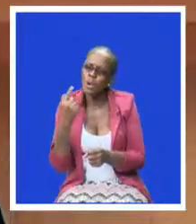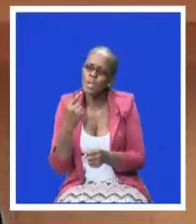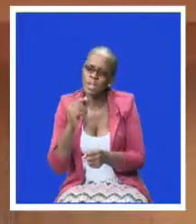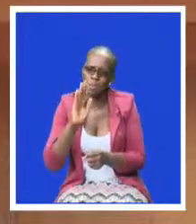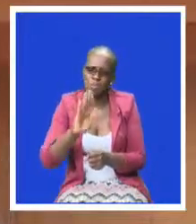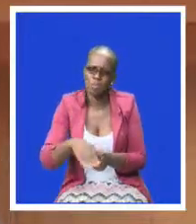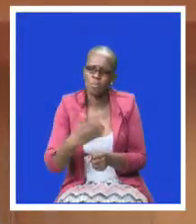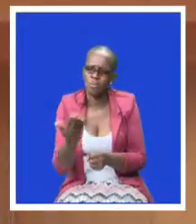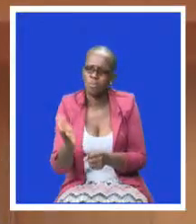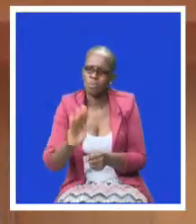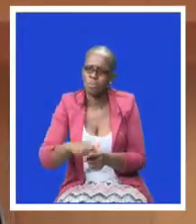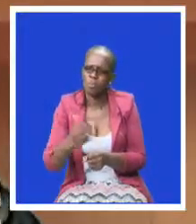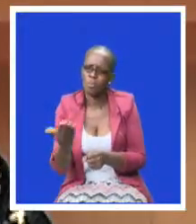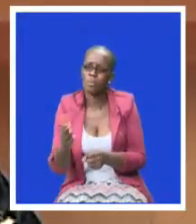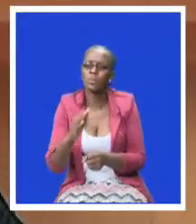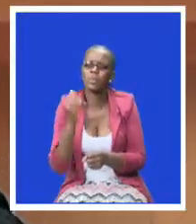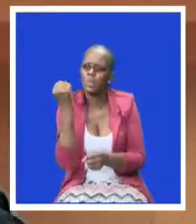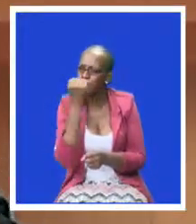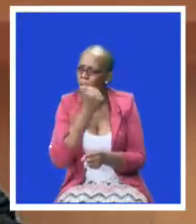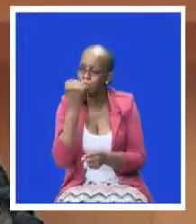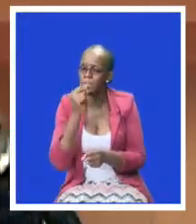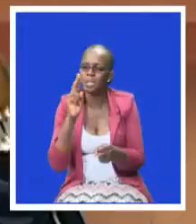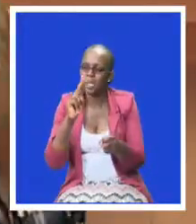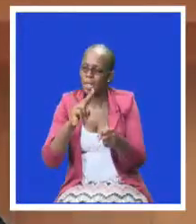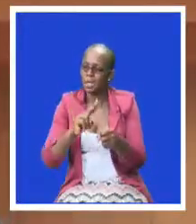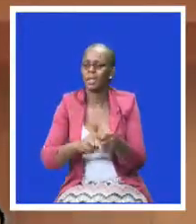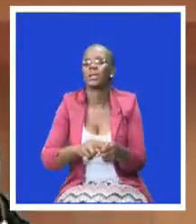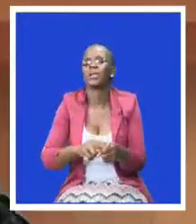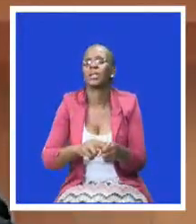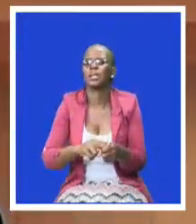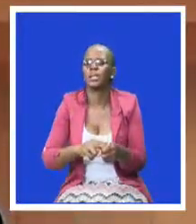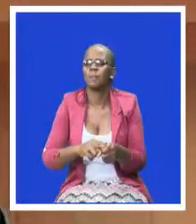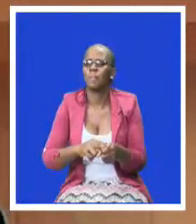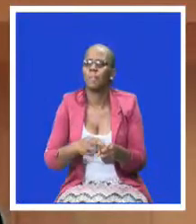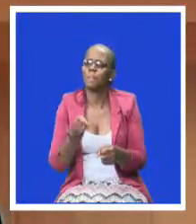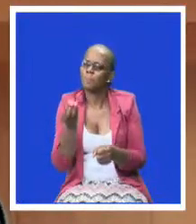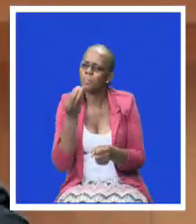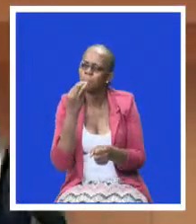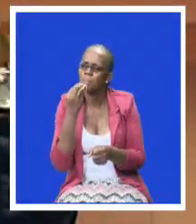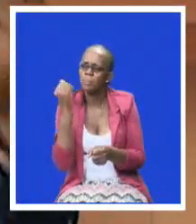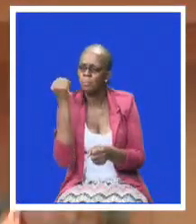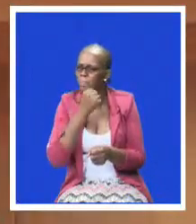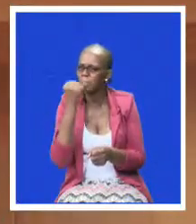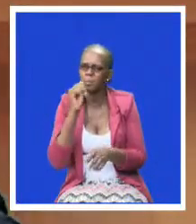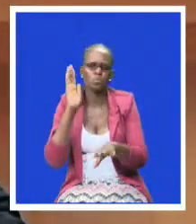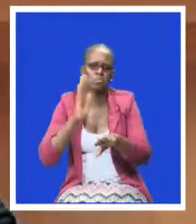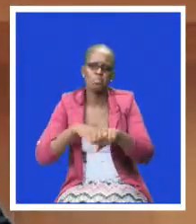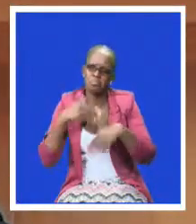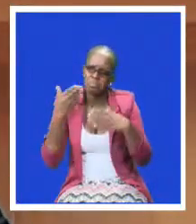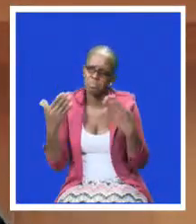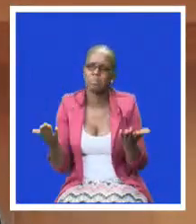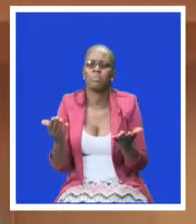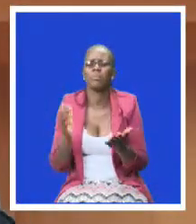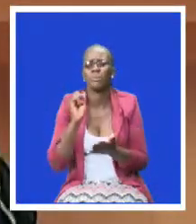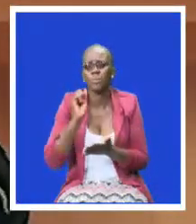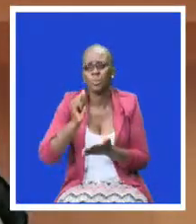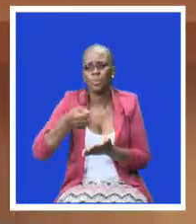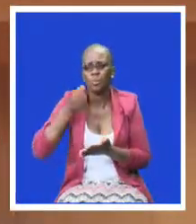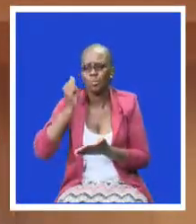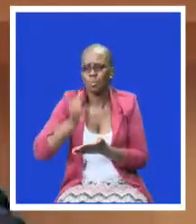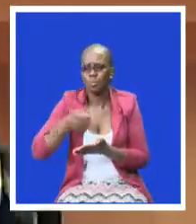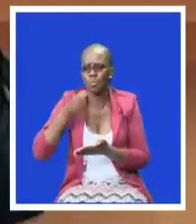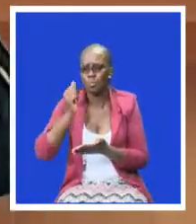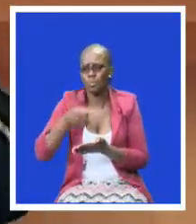meat? Okay, since they did not have clay or metal pots that they ate raw foods,